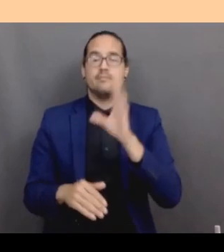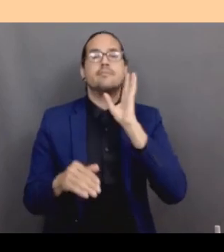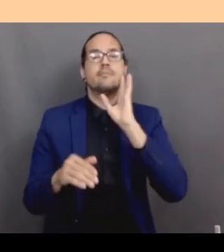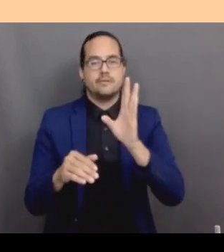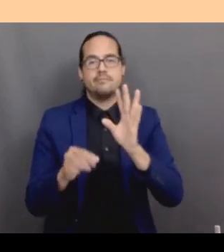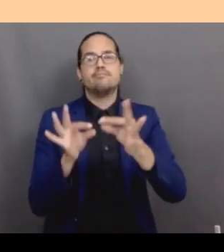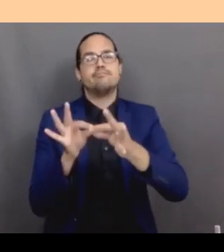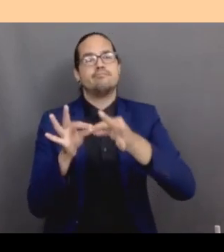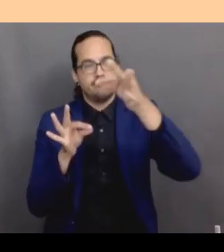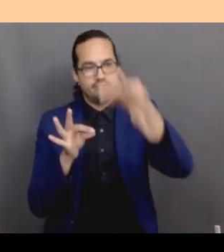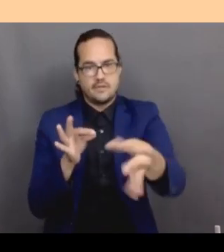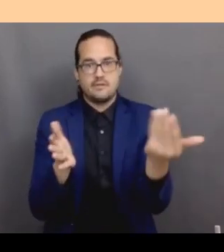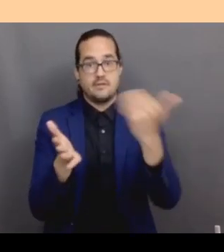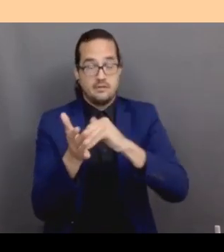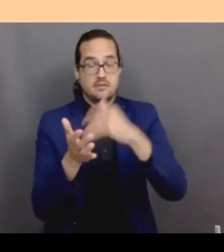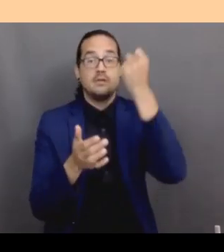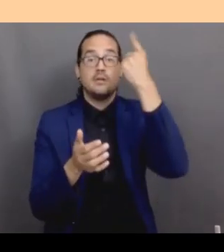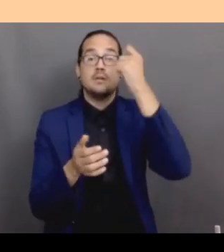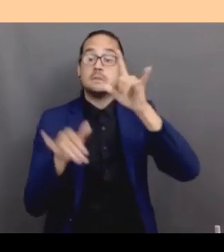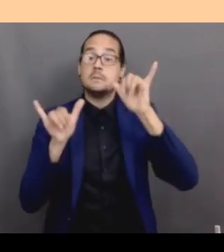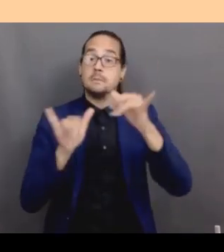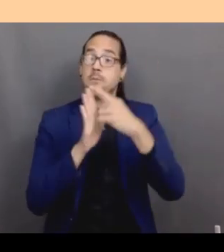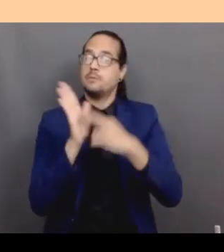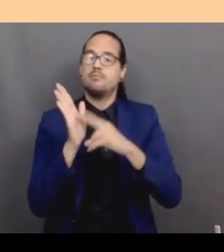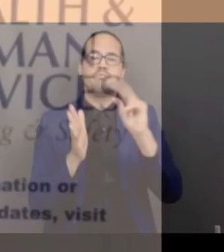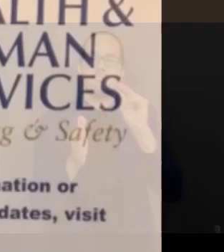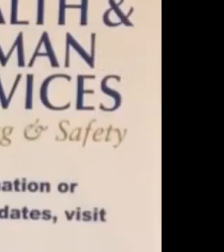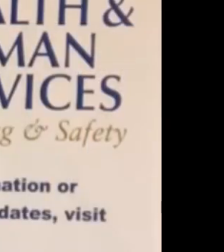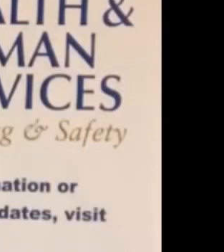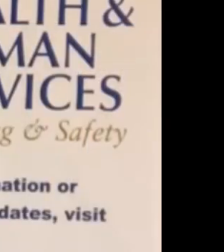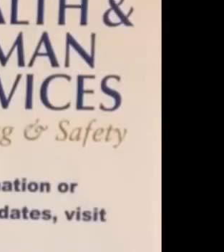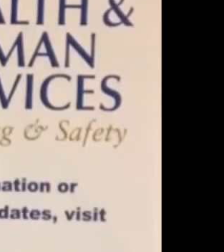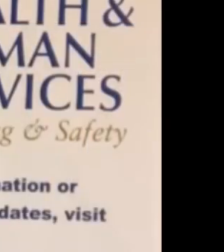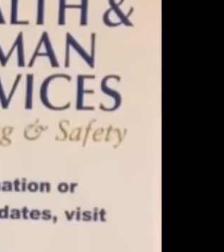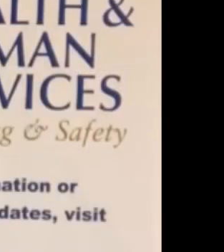our Public Health Officer, Dr. Matt Willis.